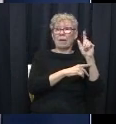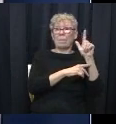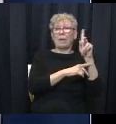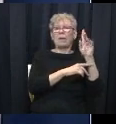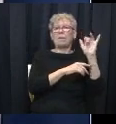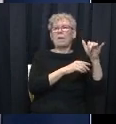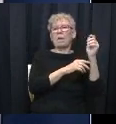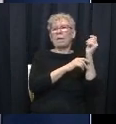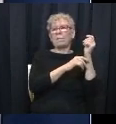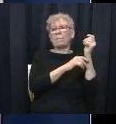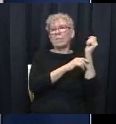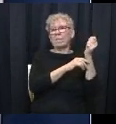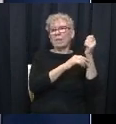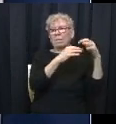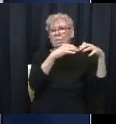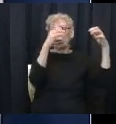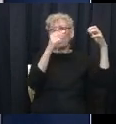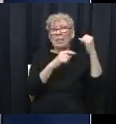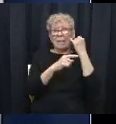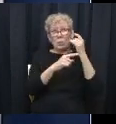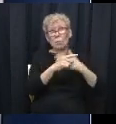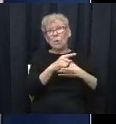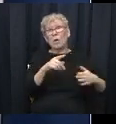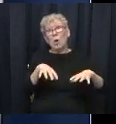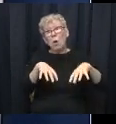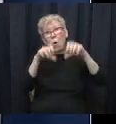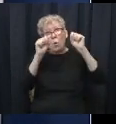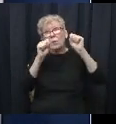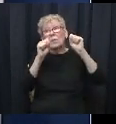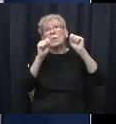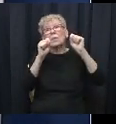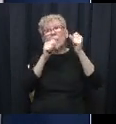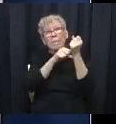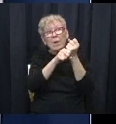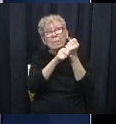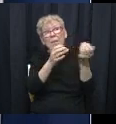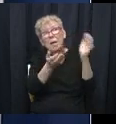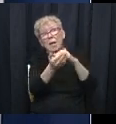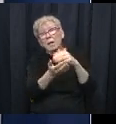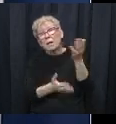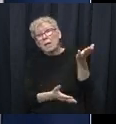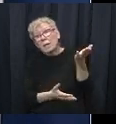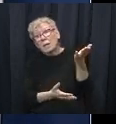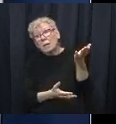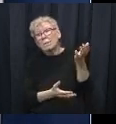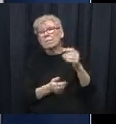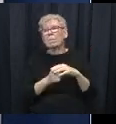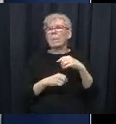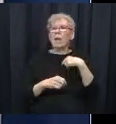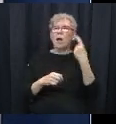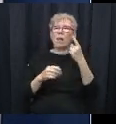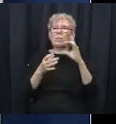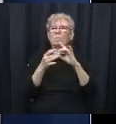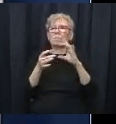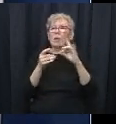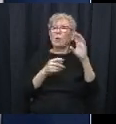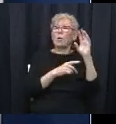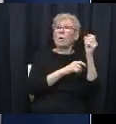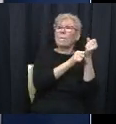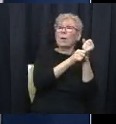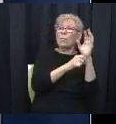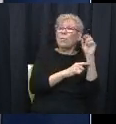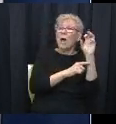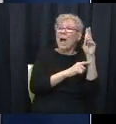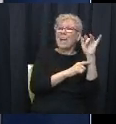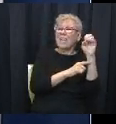Ed, was your question more about, I've talked about the Rockies a lot. Were you specific to the Rockies or did you want to know about other things too? Well, in general, I wanted to know about